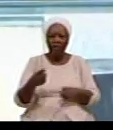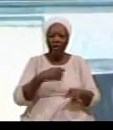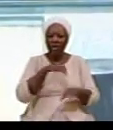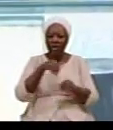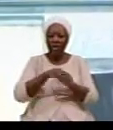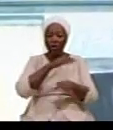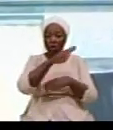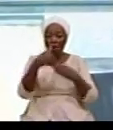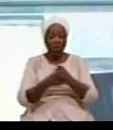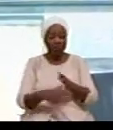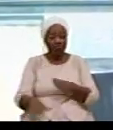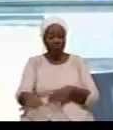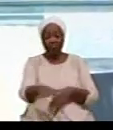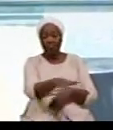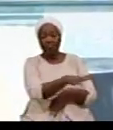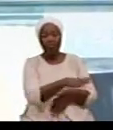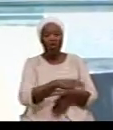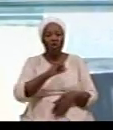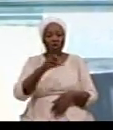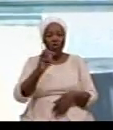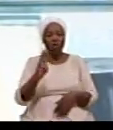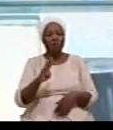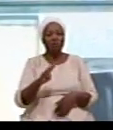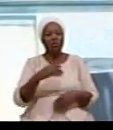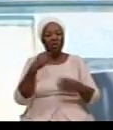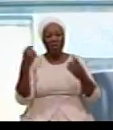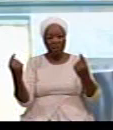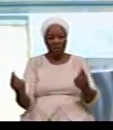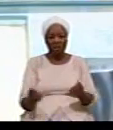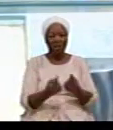Job sinned not, nor